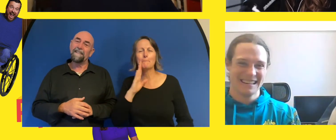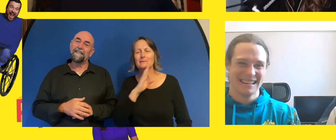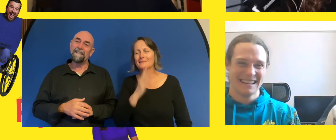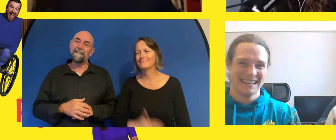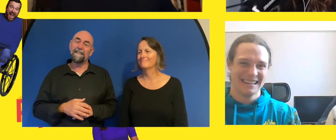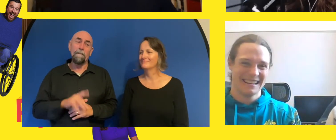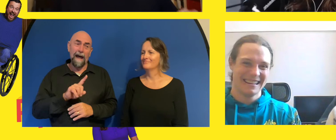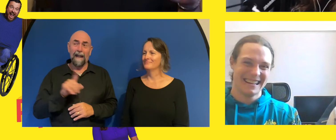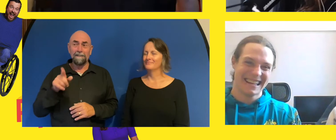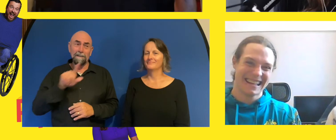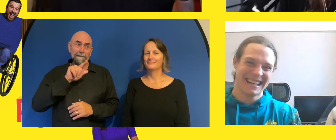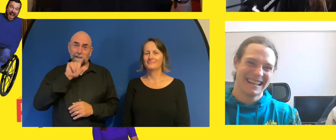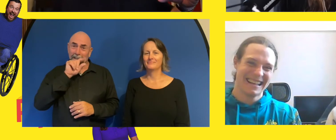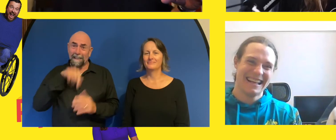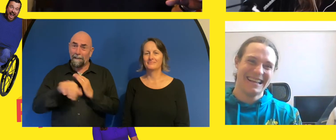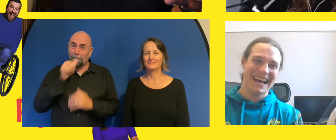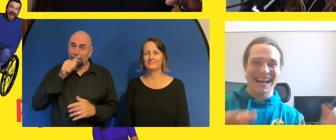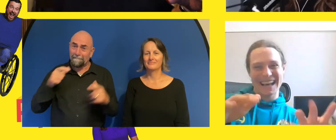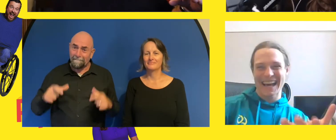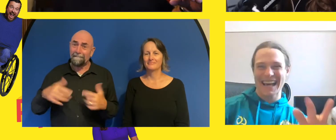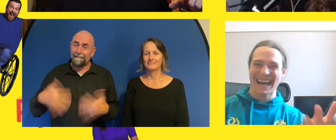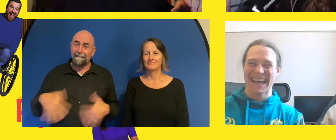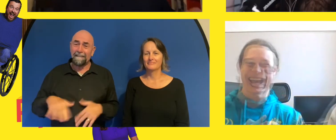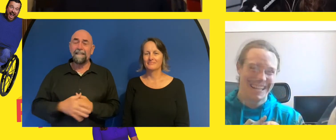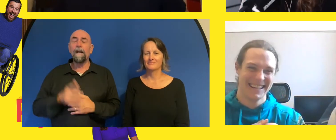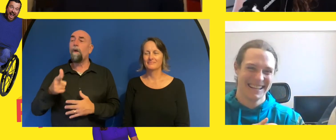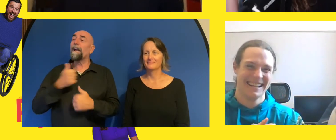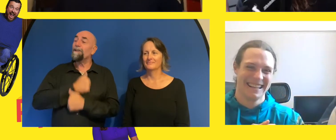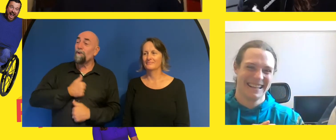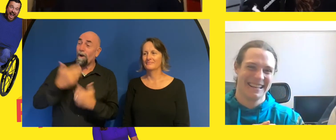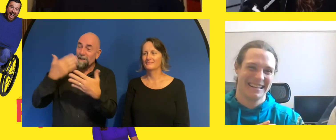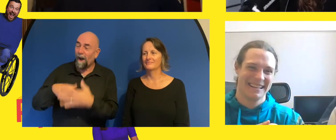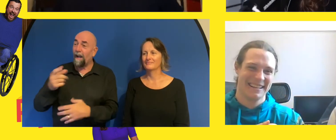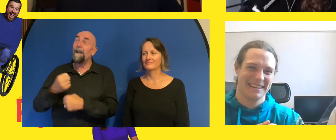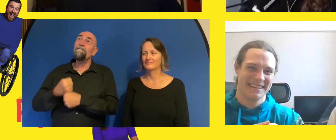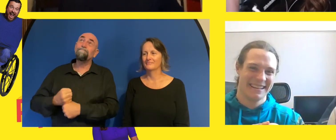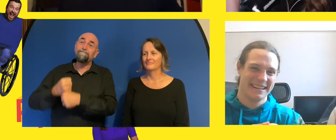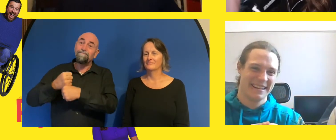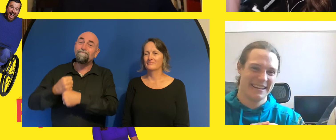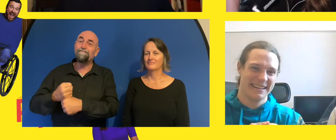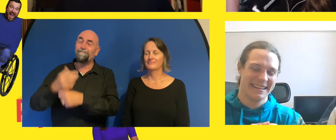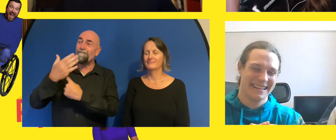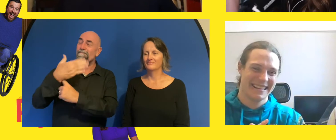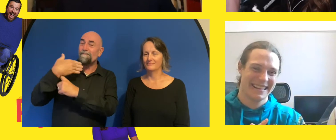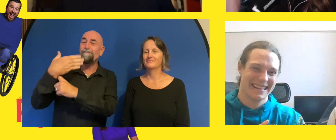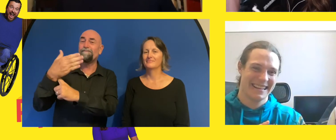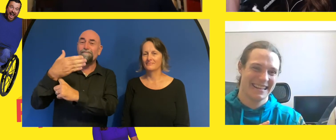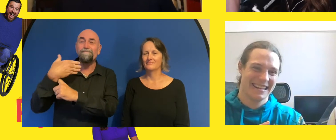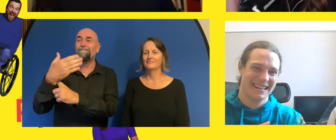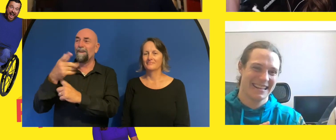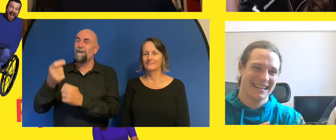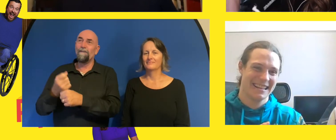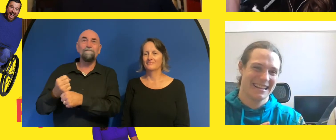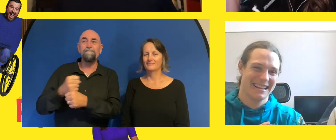it's pretty good. I don't know. Snitty's pretty good. Okay, all right, guys. Enjoy tonight. We're thinking of you when